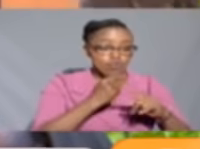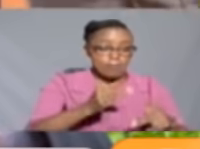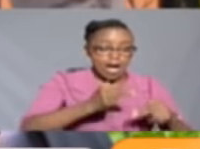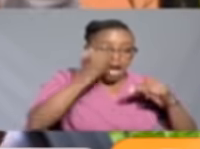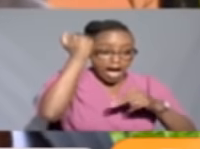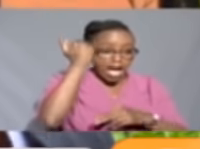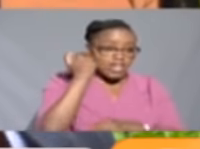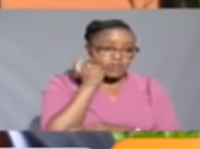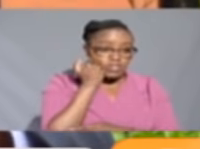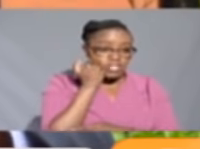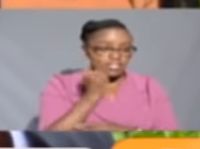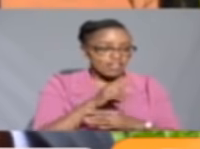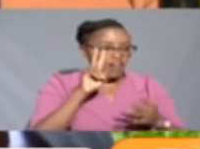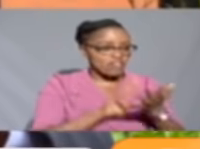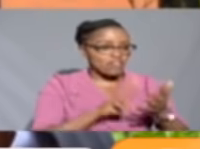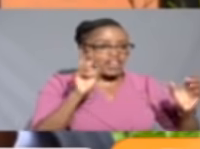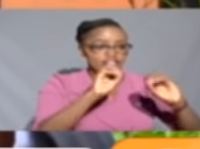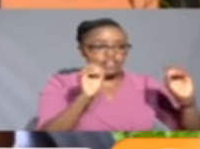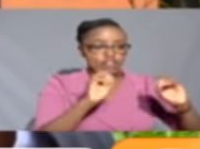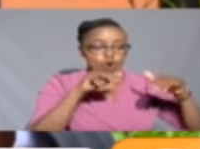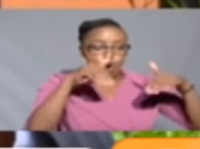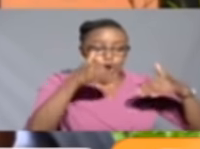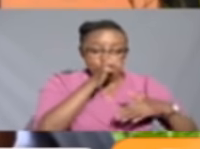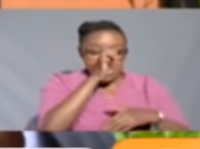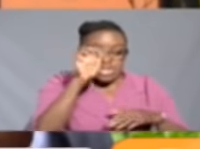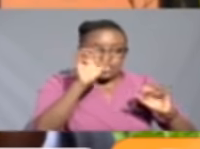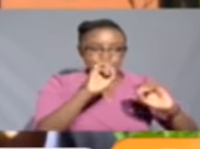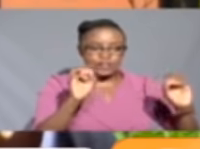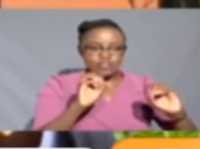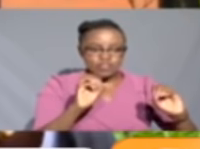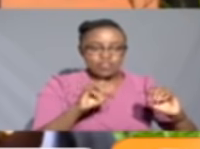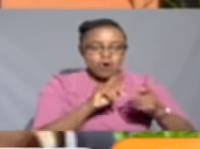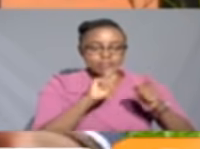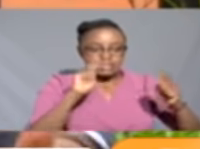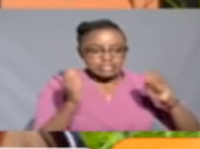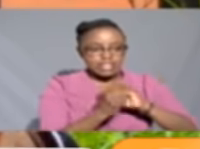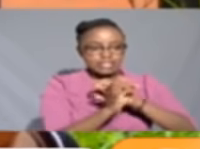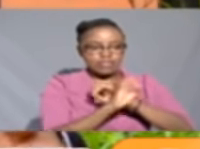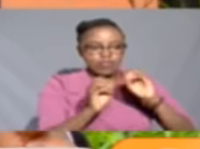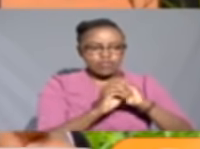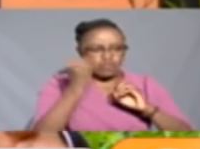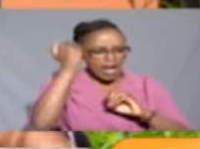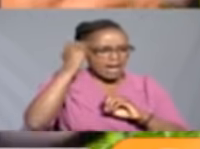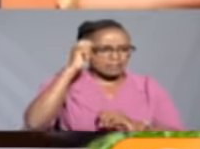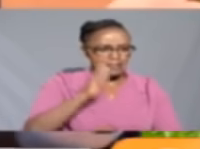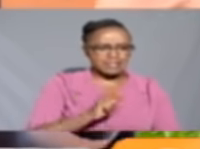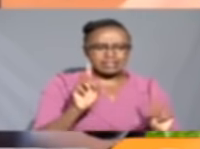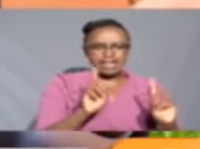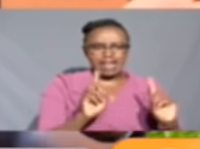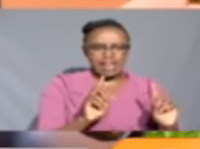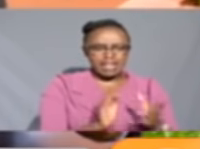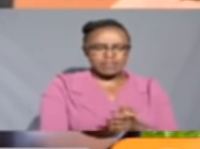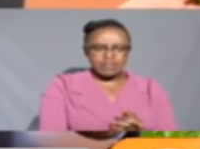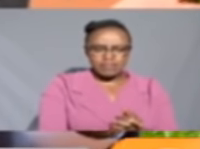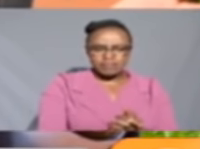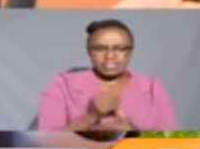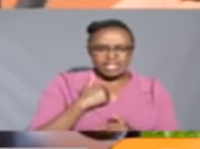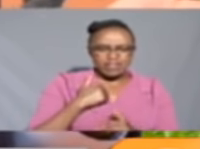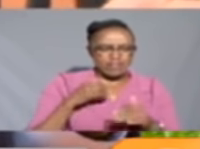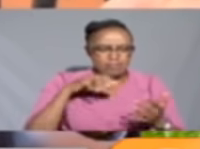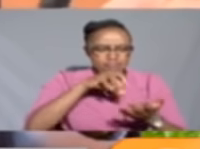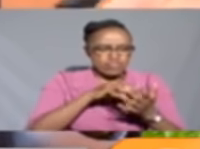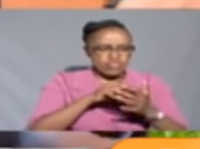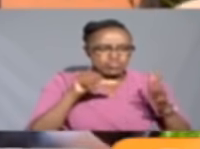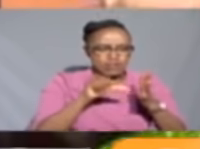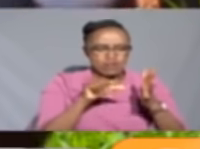could not be varied or set aside or amended by a magistrate. They had put this magistrate in a terrible